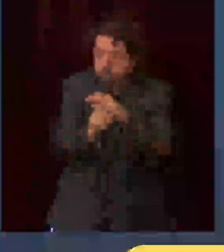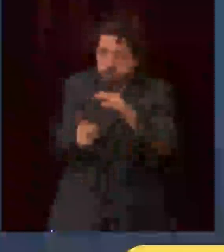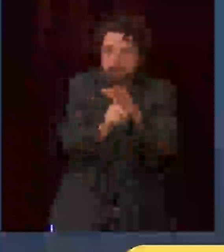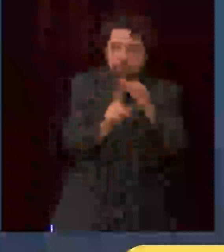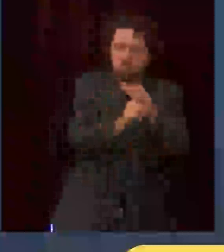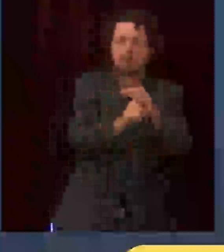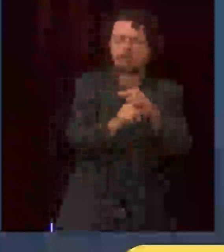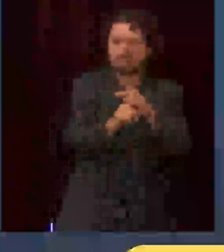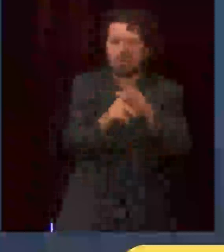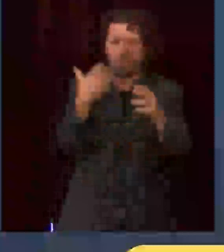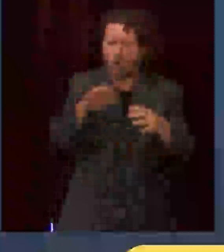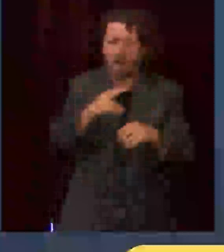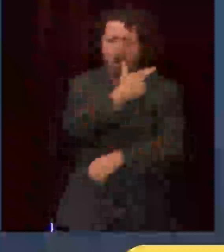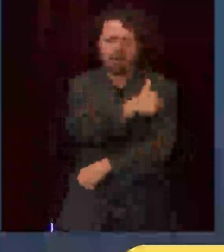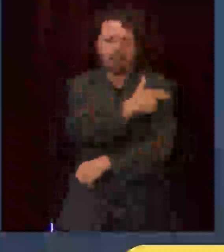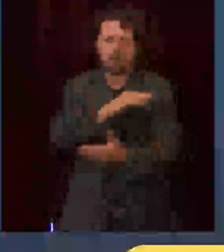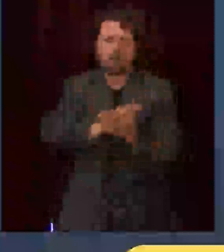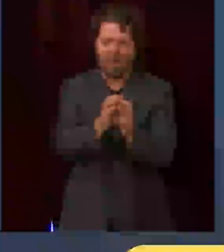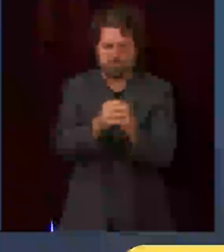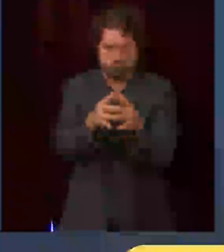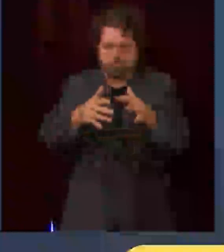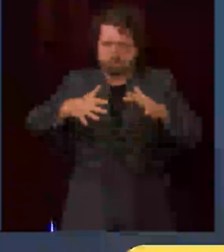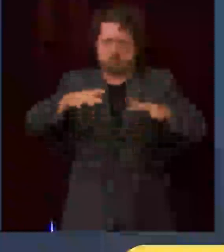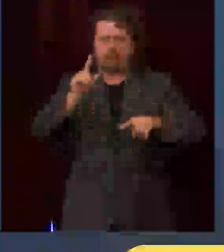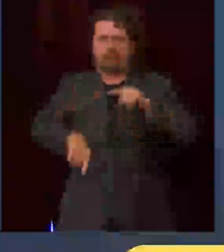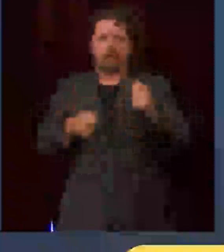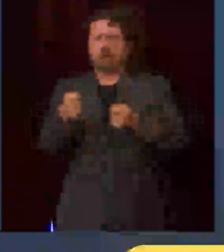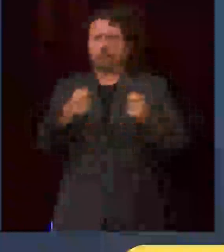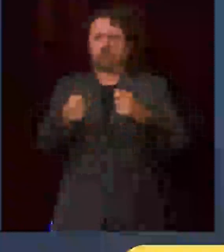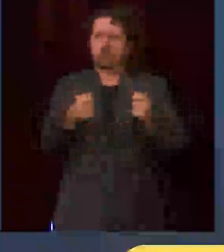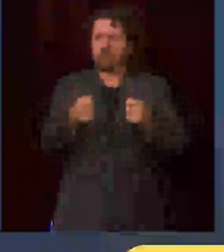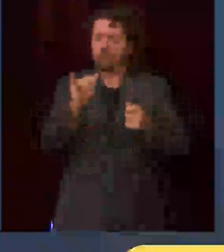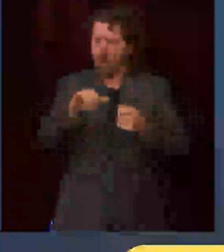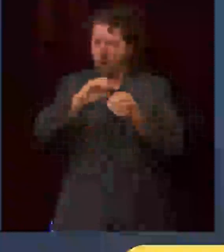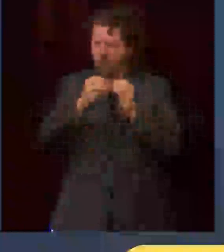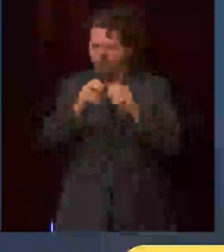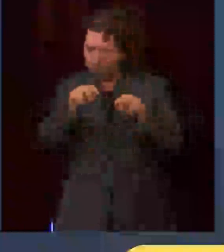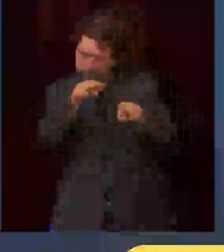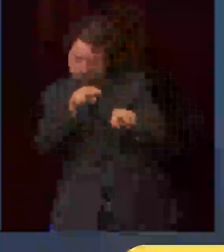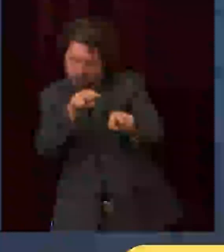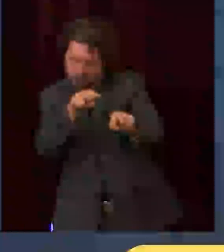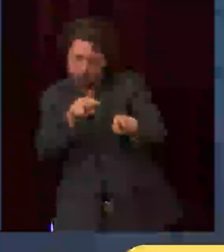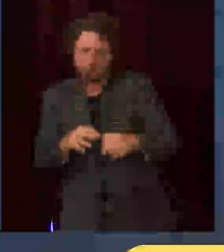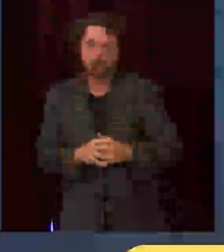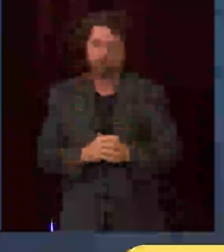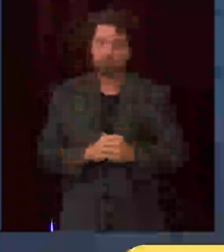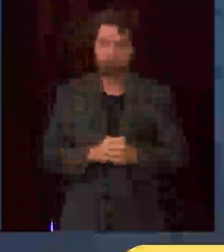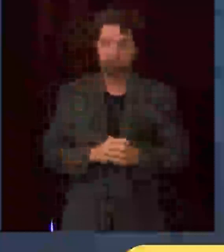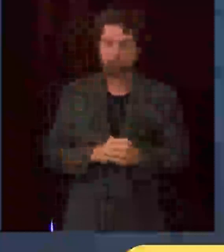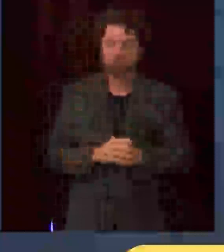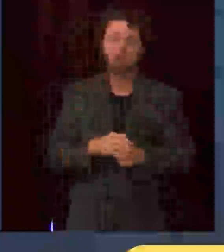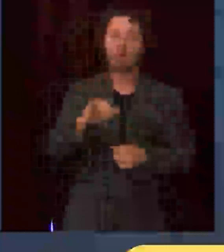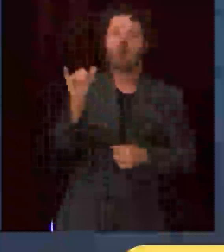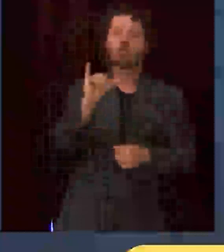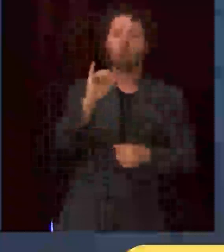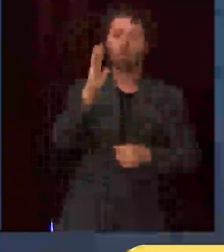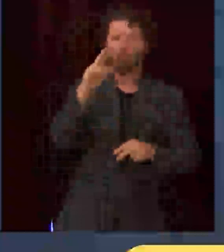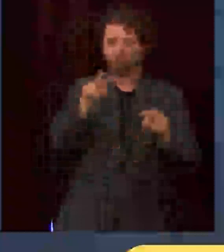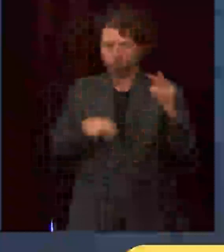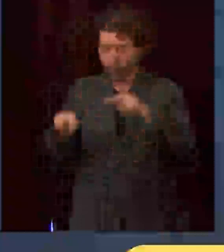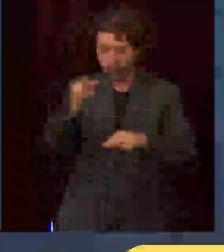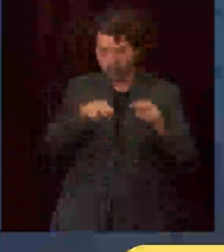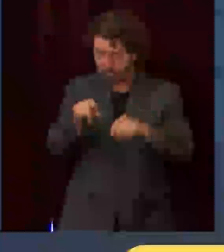Second, the Department of Health will look at healthcare system readiness. The target will be for available hospital beds in a